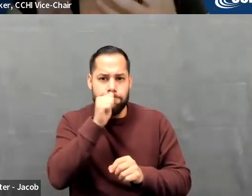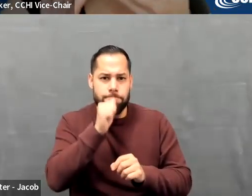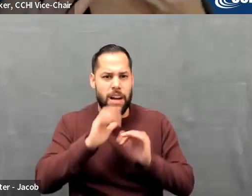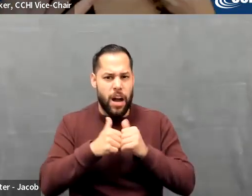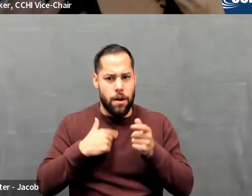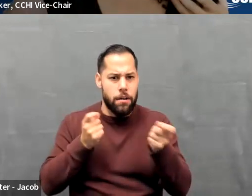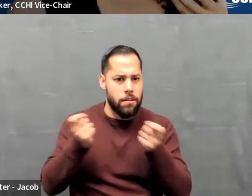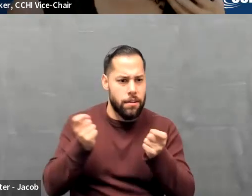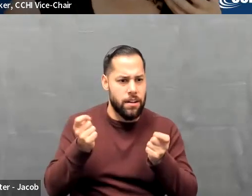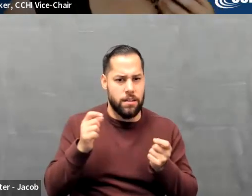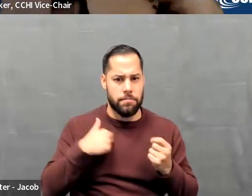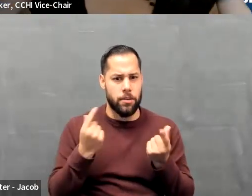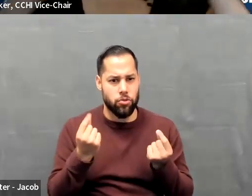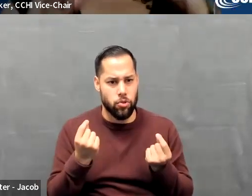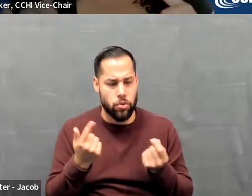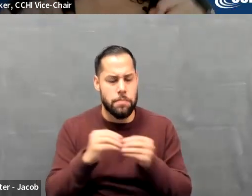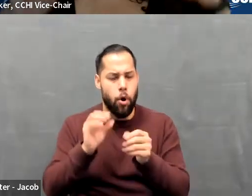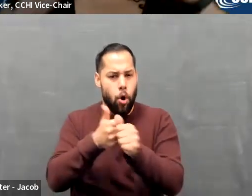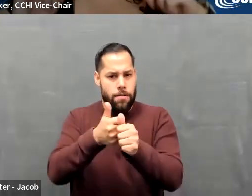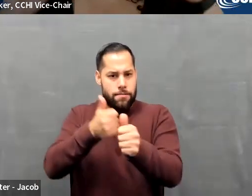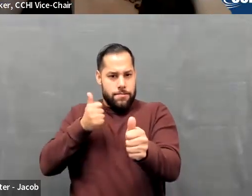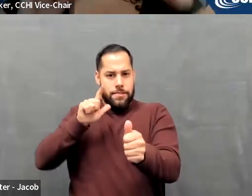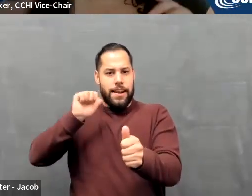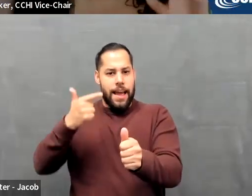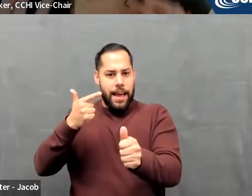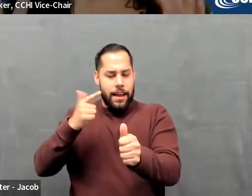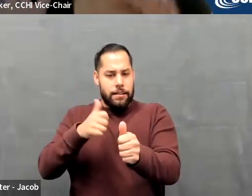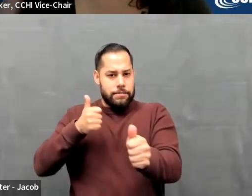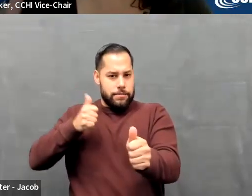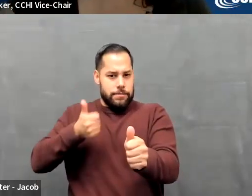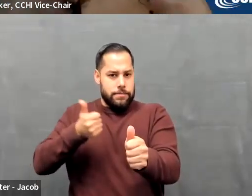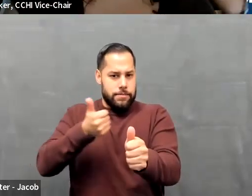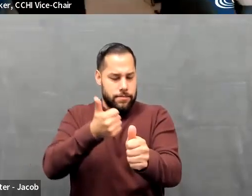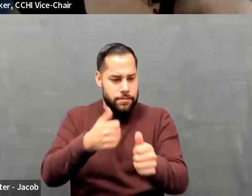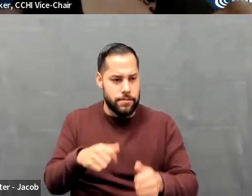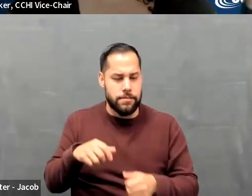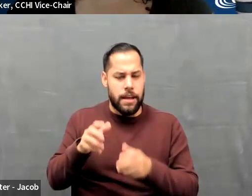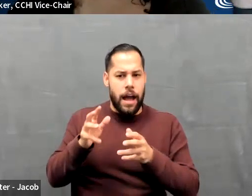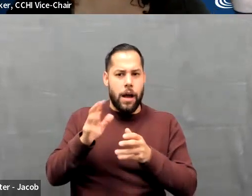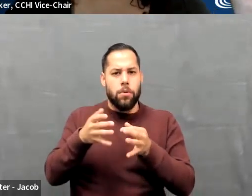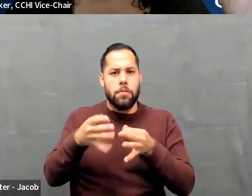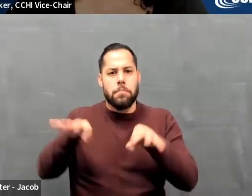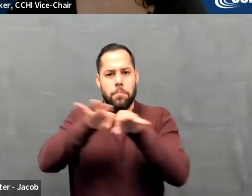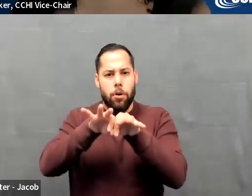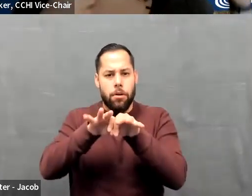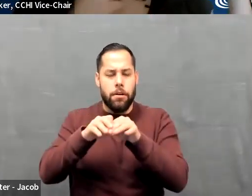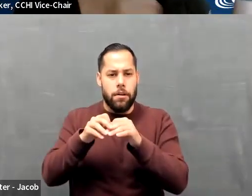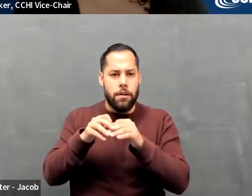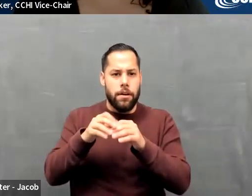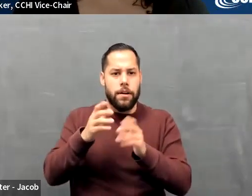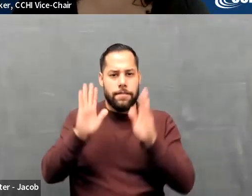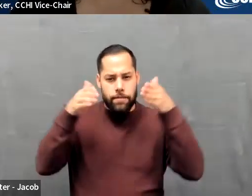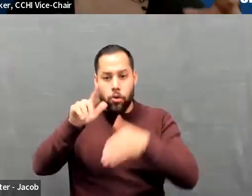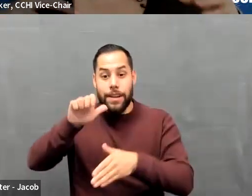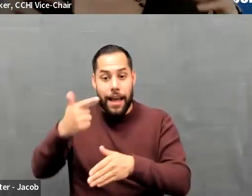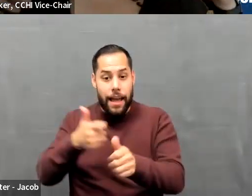Well, leaving more of a lag. So now I'm going to practice just leaving a lag. I'm not going to worry as much about the vocabulary. I'm not